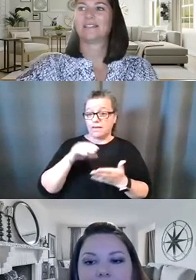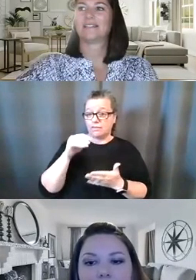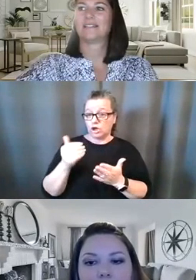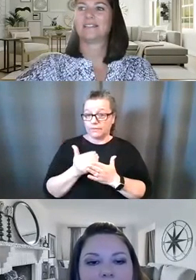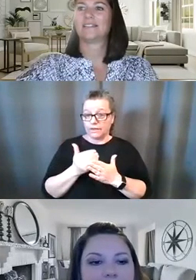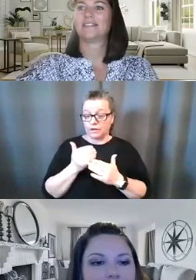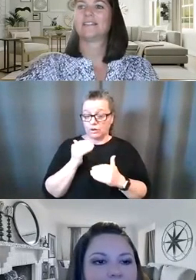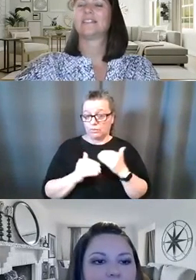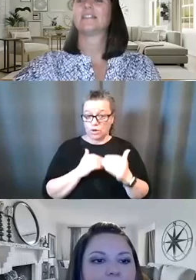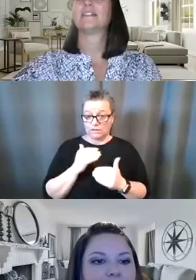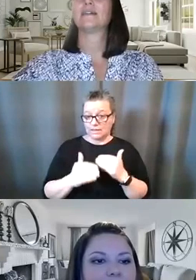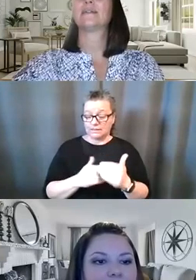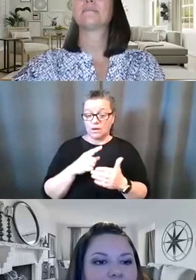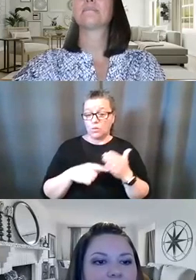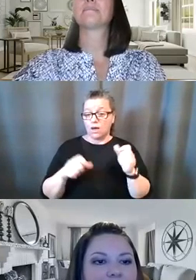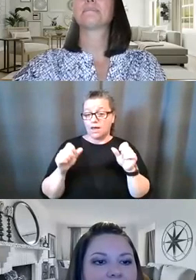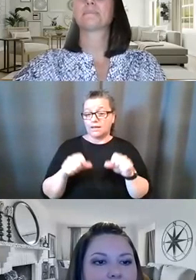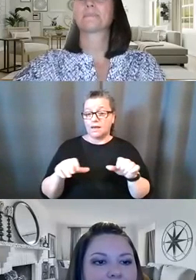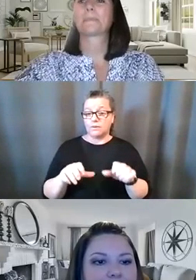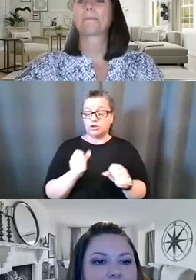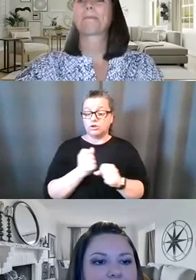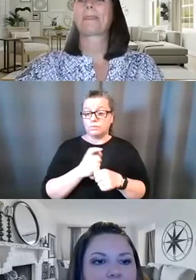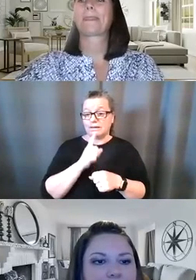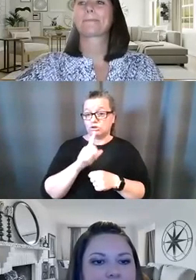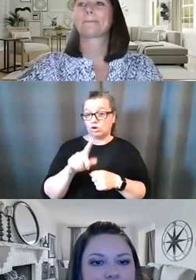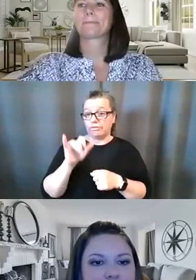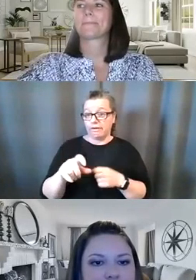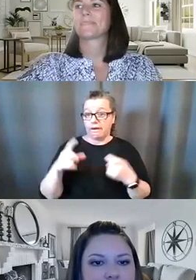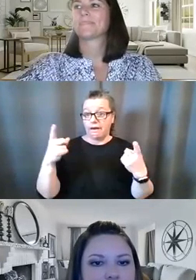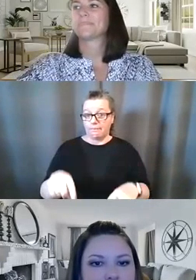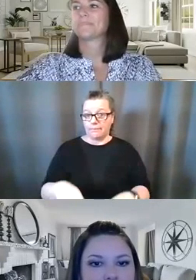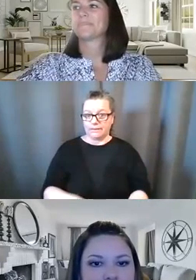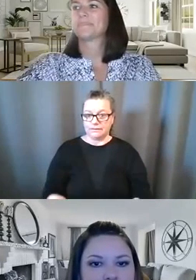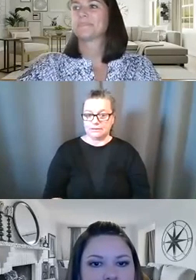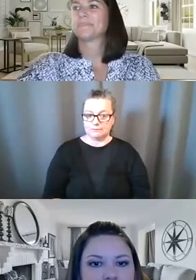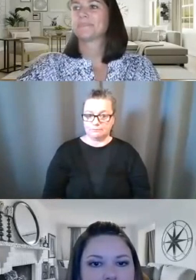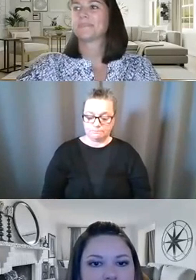process. What can we do to make sure that happens?